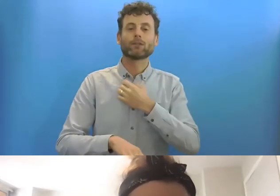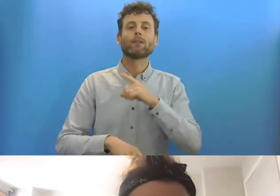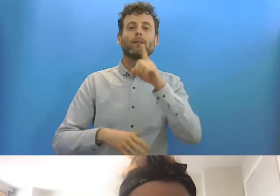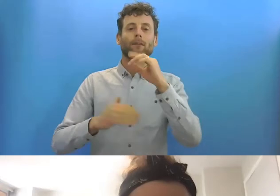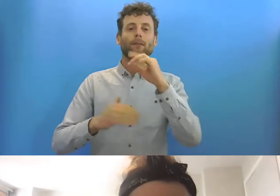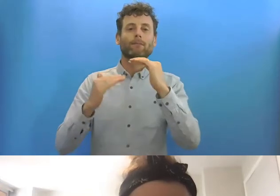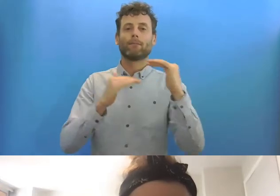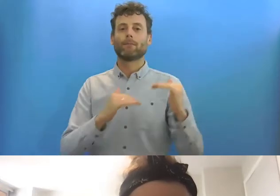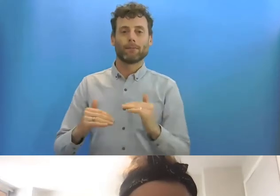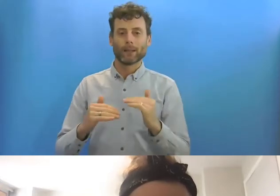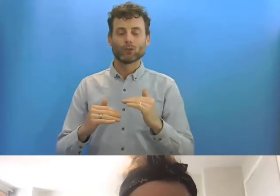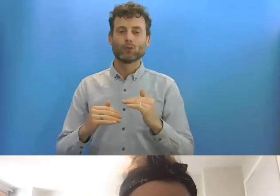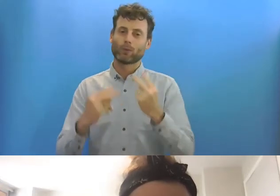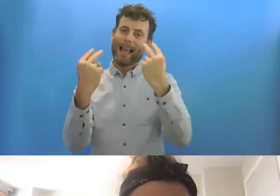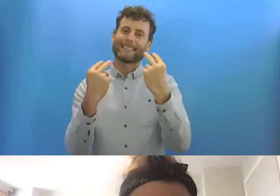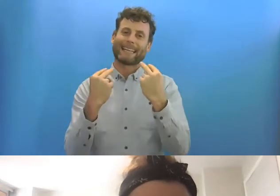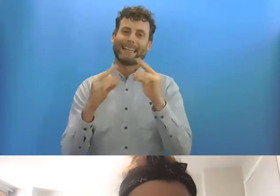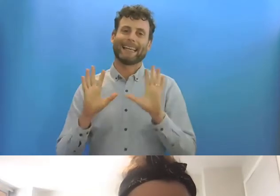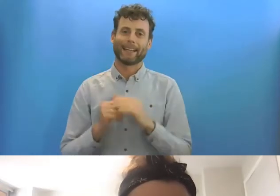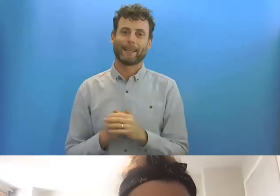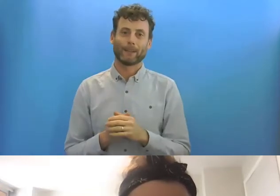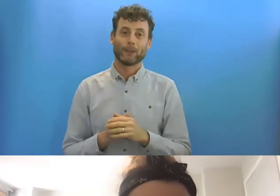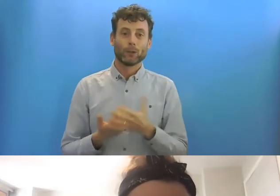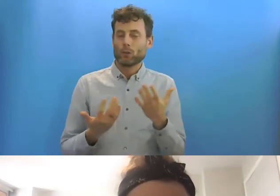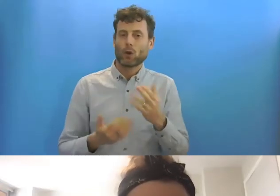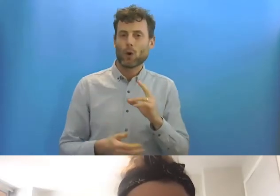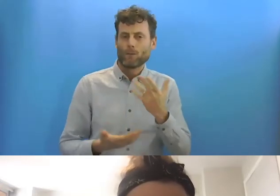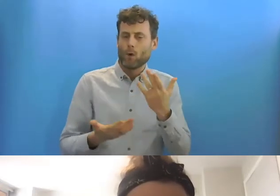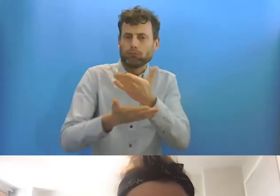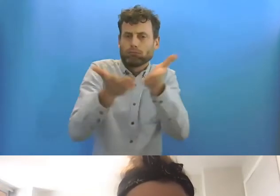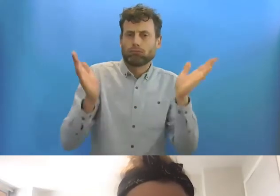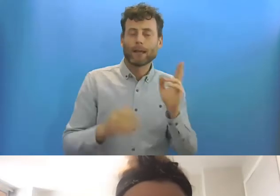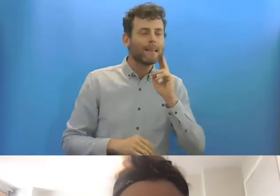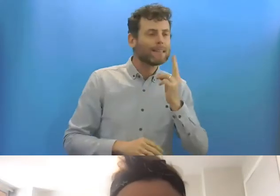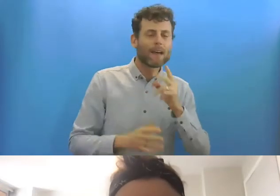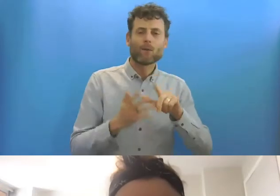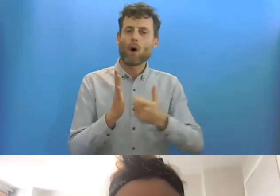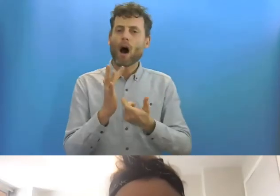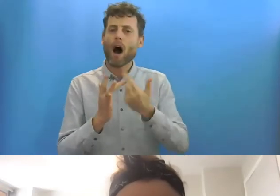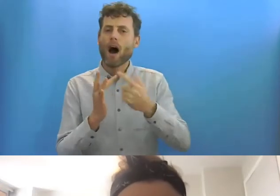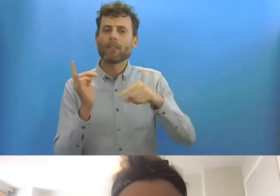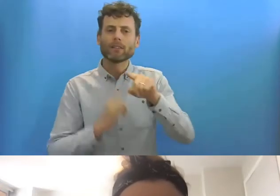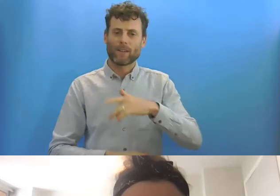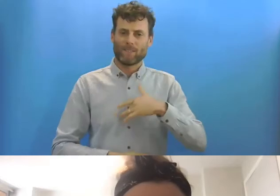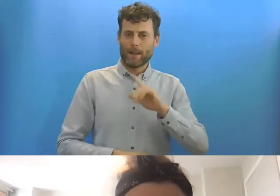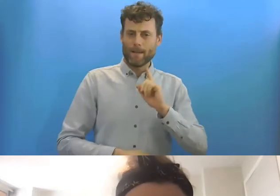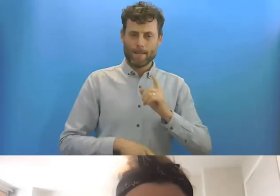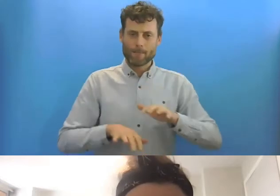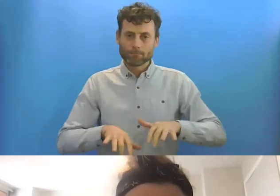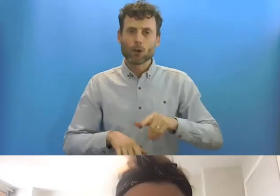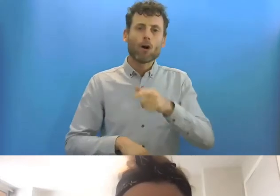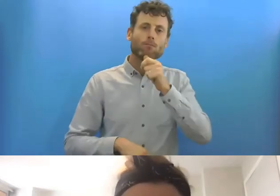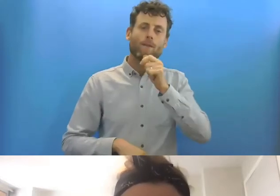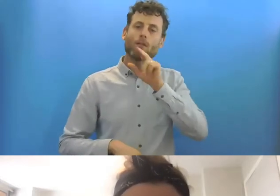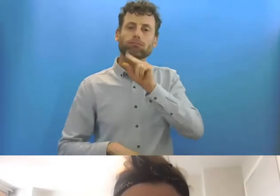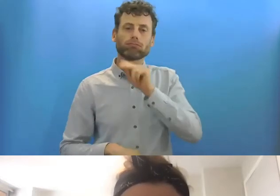a possibility as well, obviously for deaf people or other people for whom typing questions is less